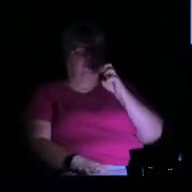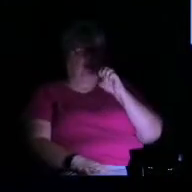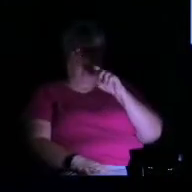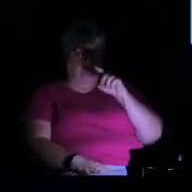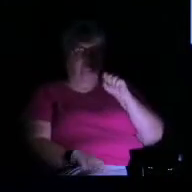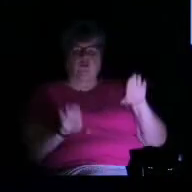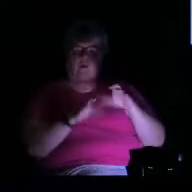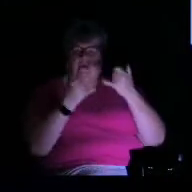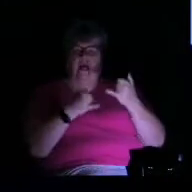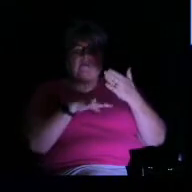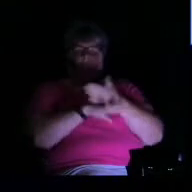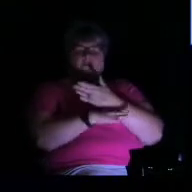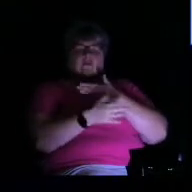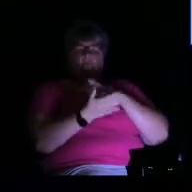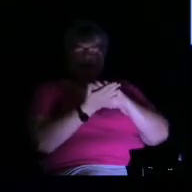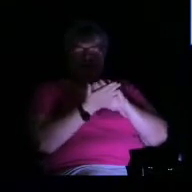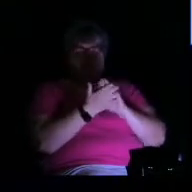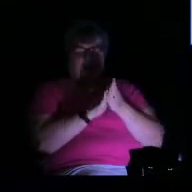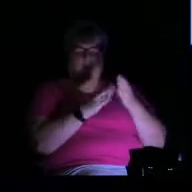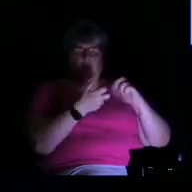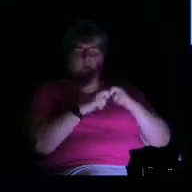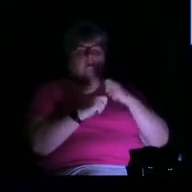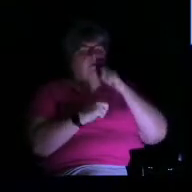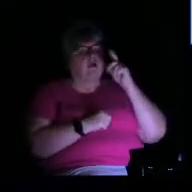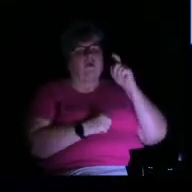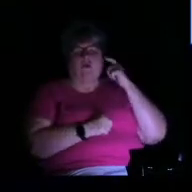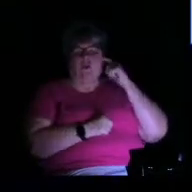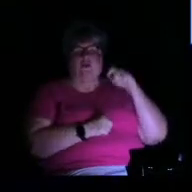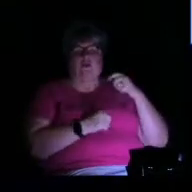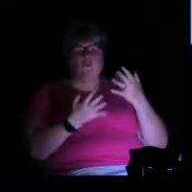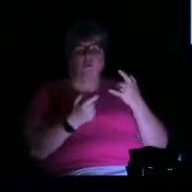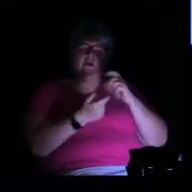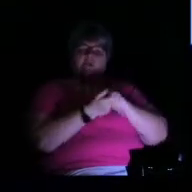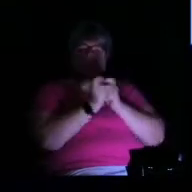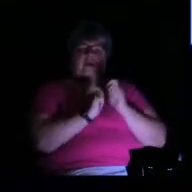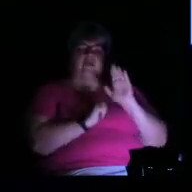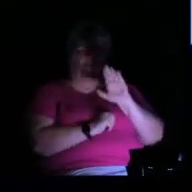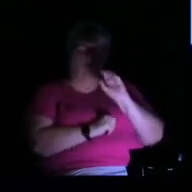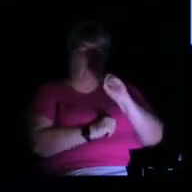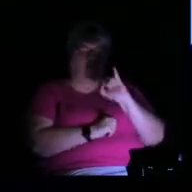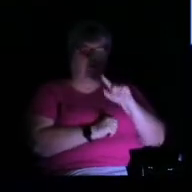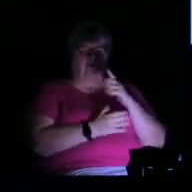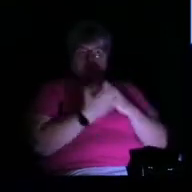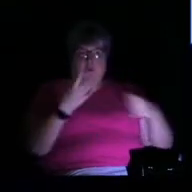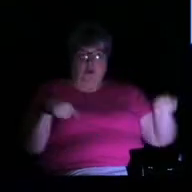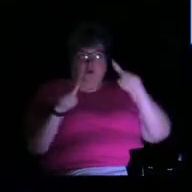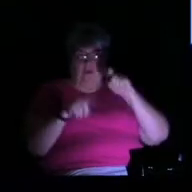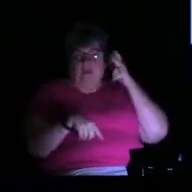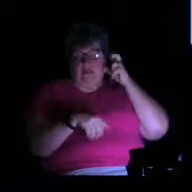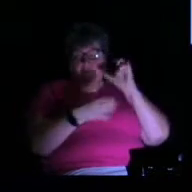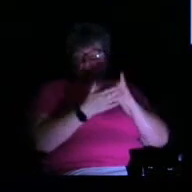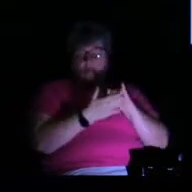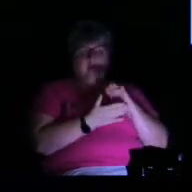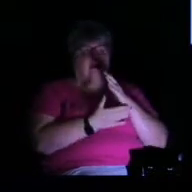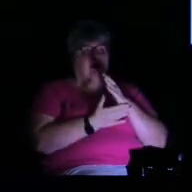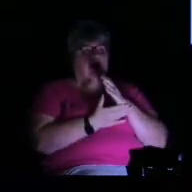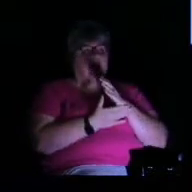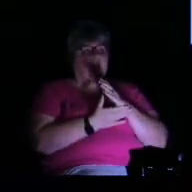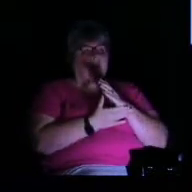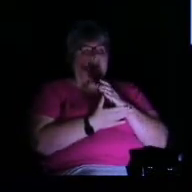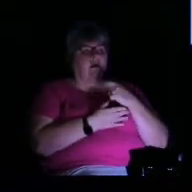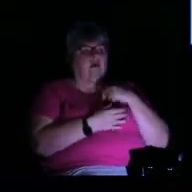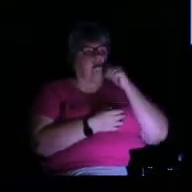Pull them now before they become a problem, all right? I don't think you should wait to change your oil. Some of y'all need to listen to that. Some of you, hey,